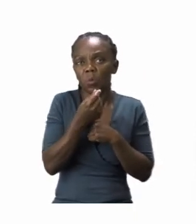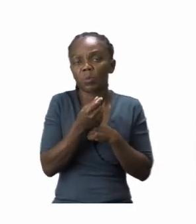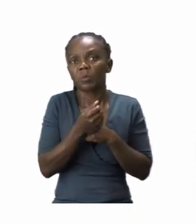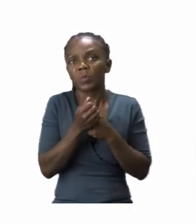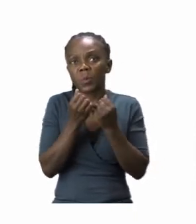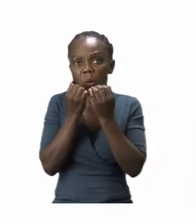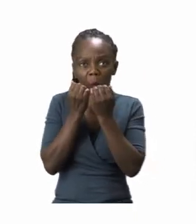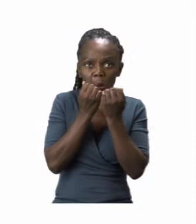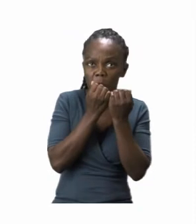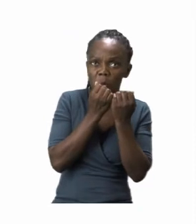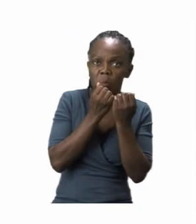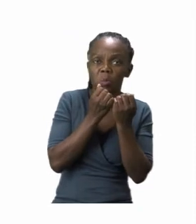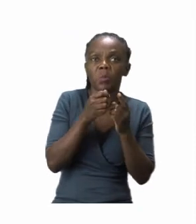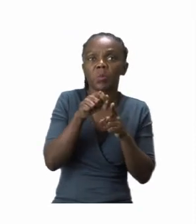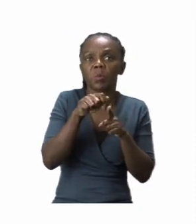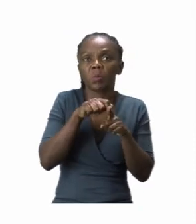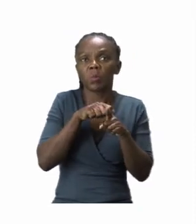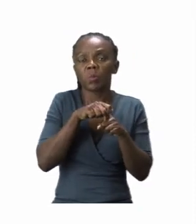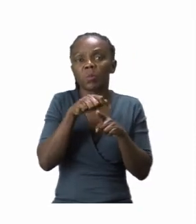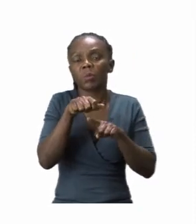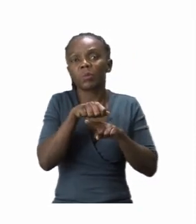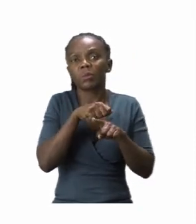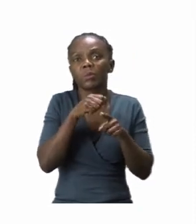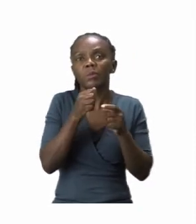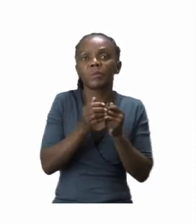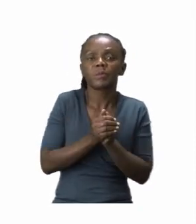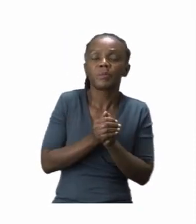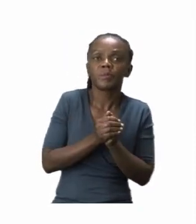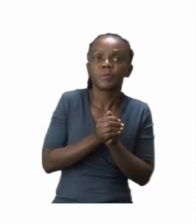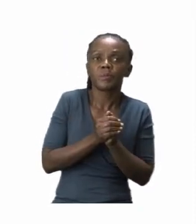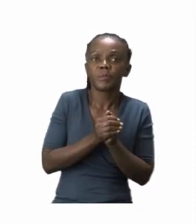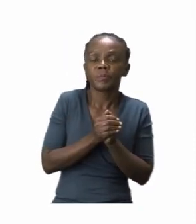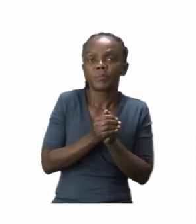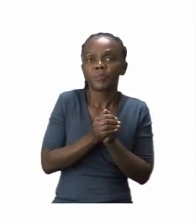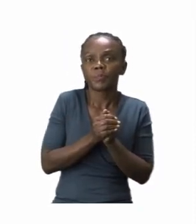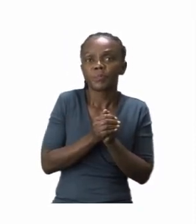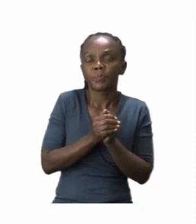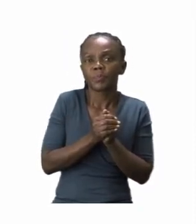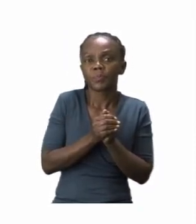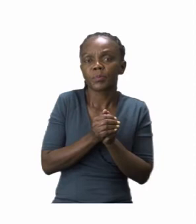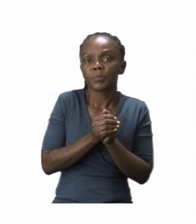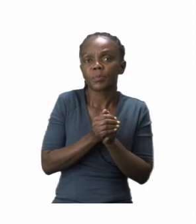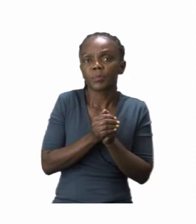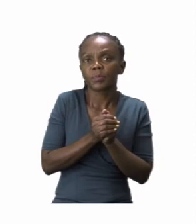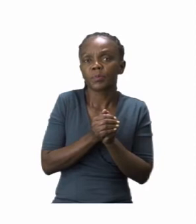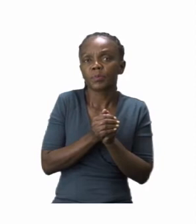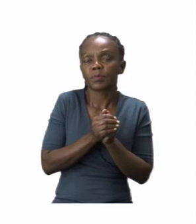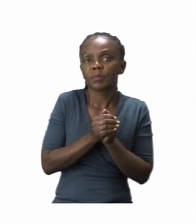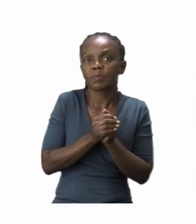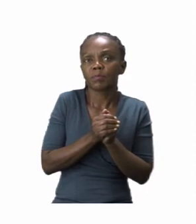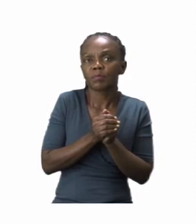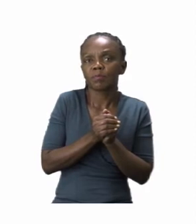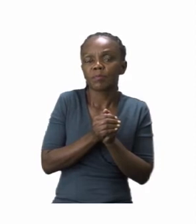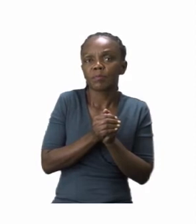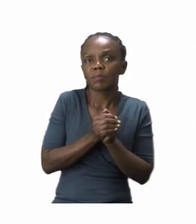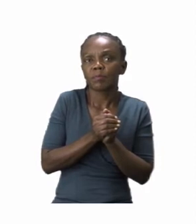have bananas, and we have pears. Now my favorite fruit is actually a